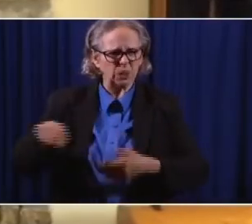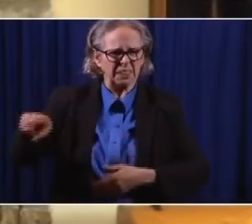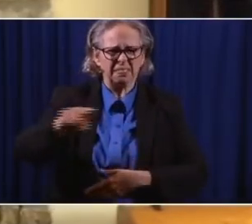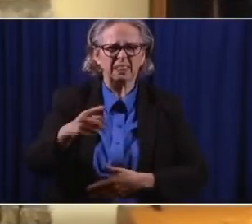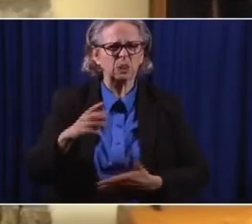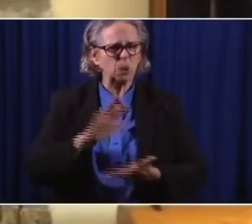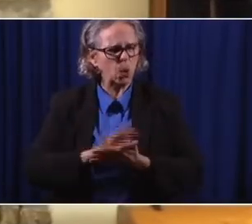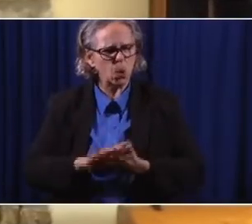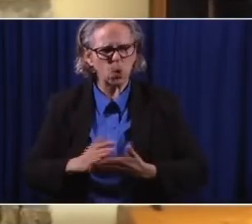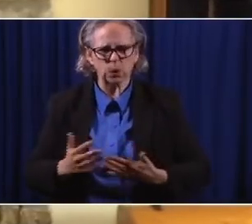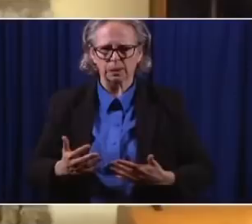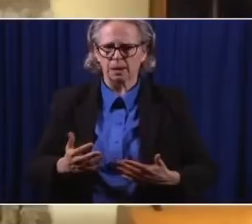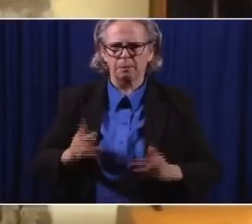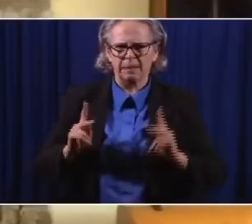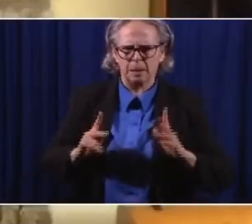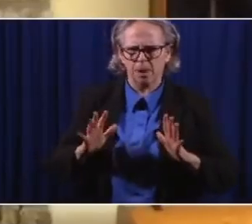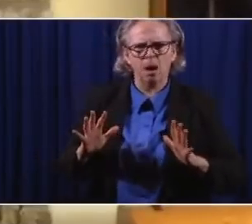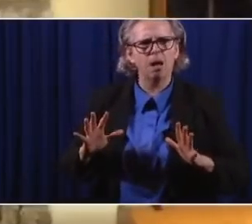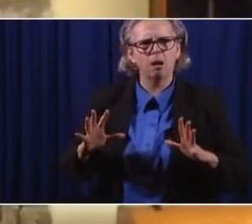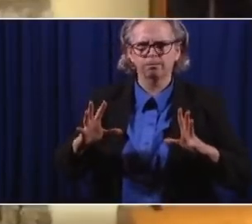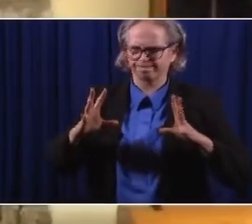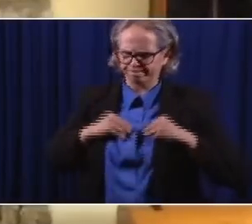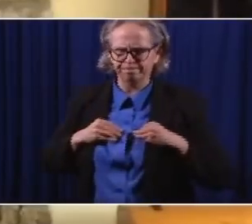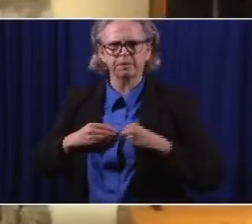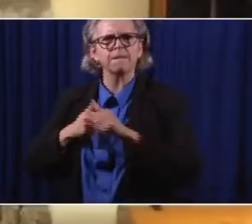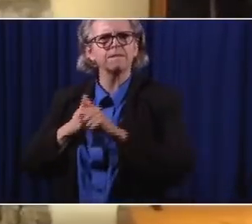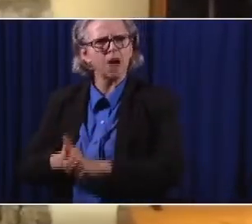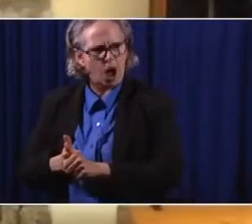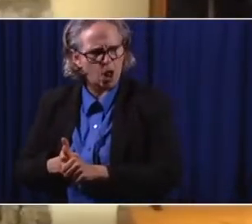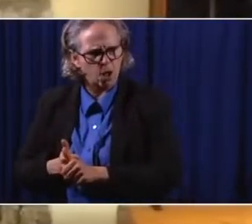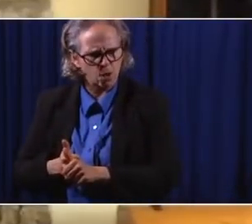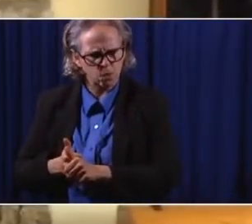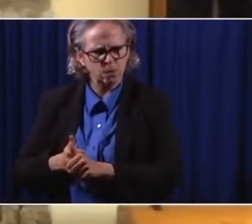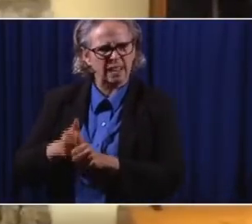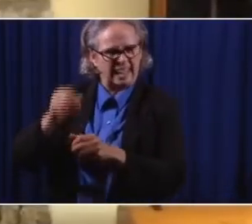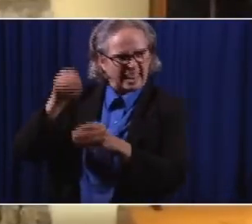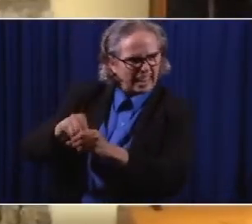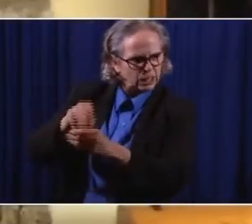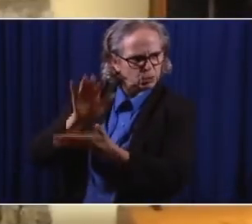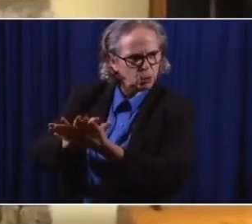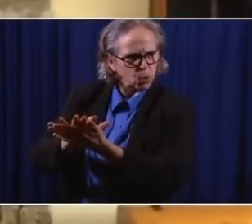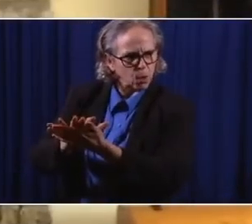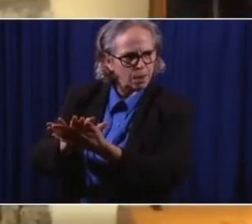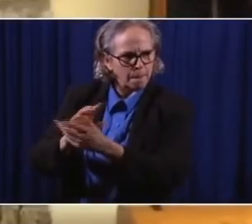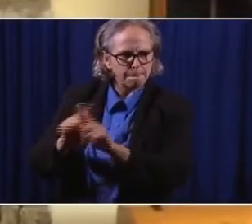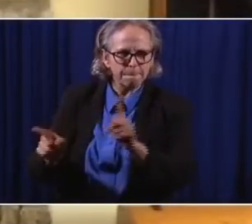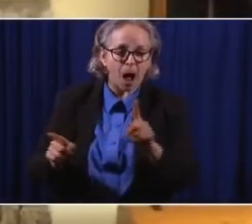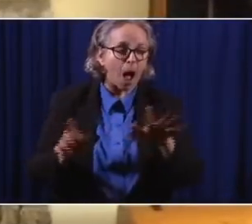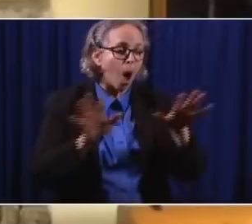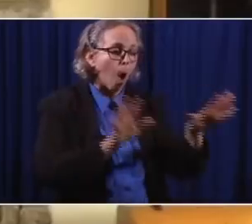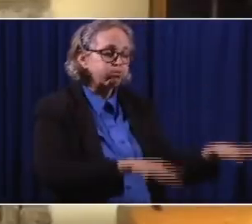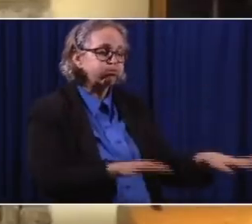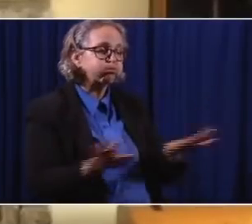as there is when people are just kind of getting together very informally. So thanks for asking the question, John.